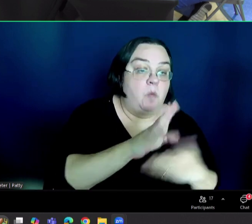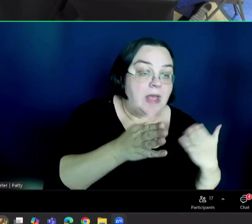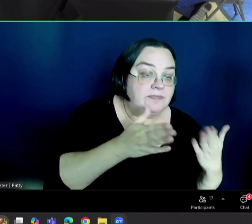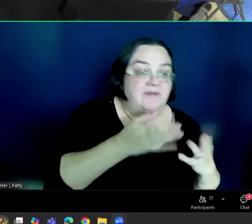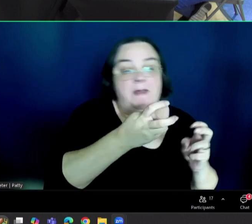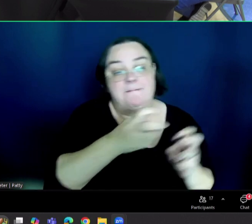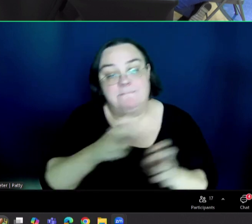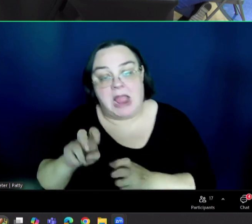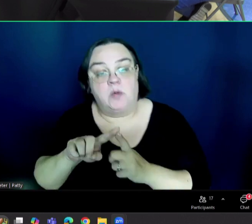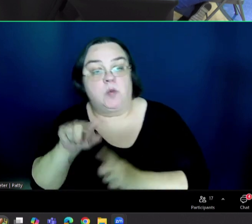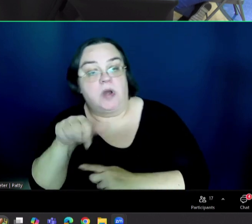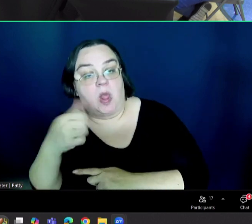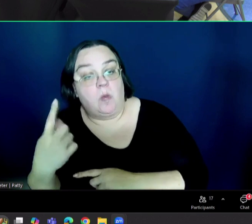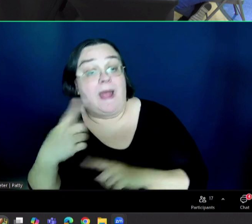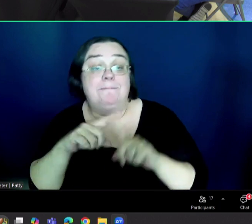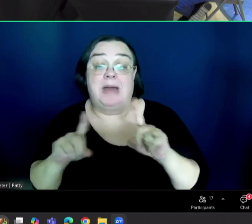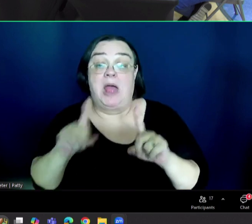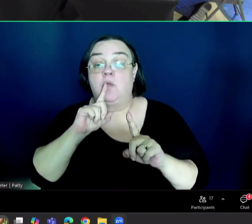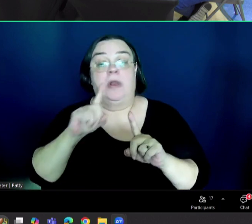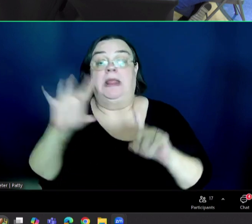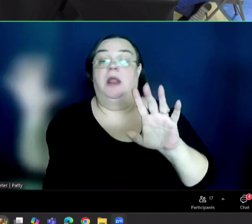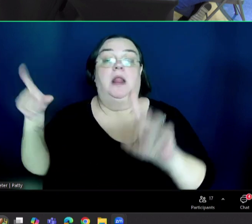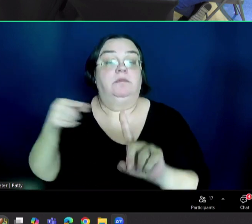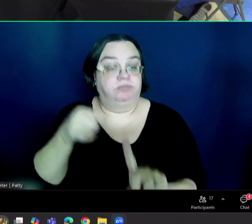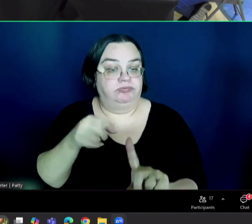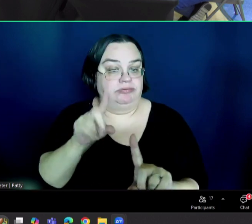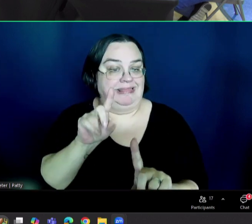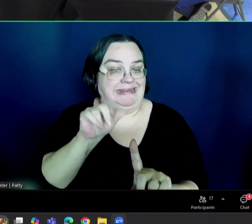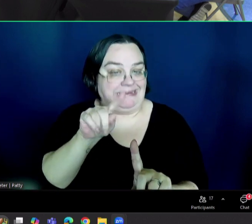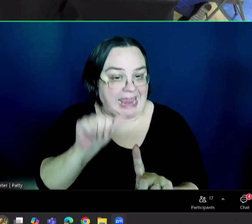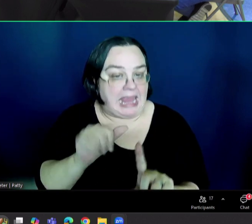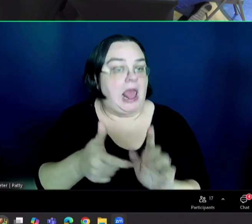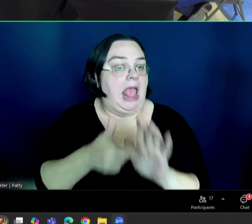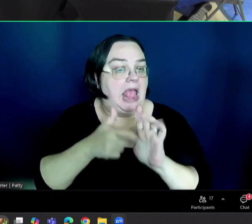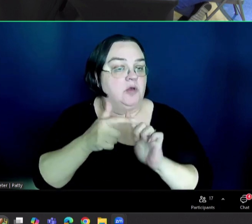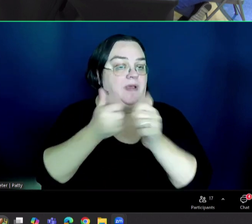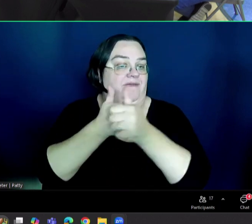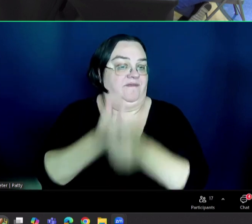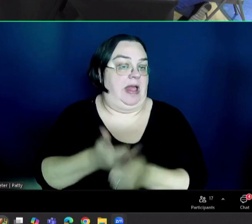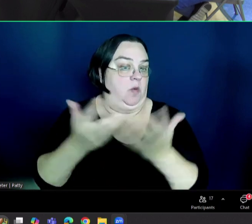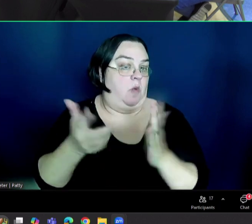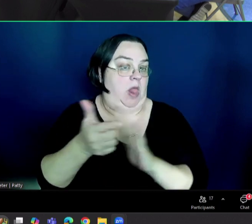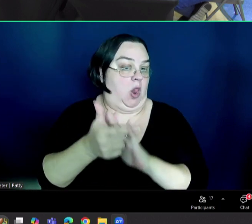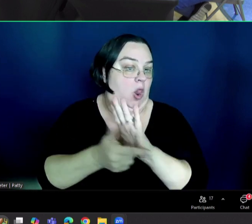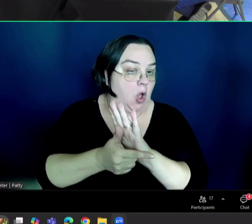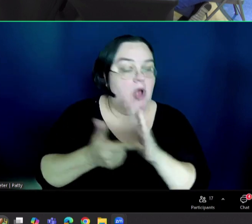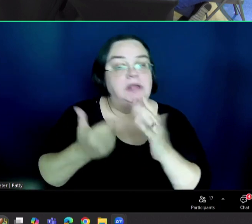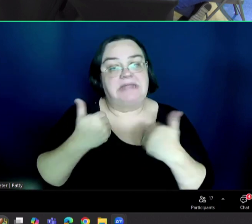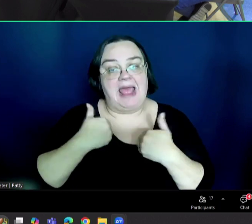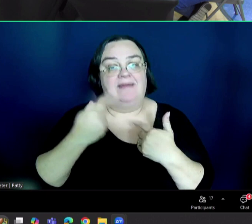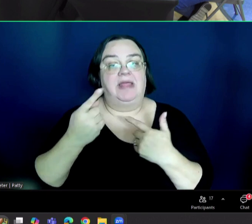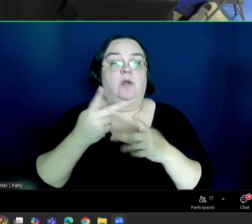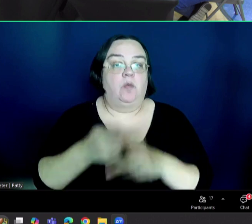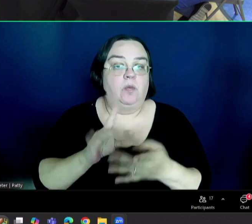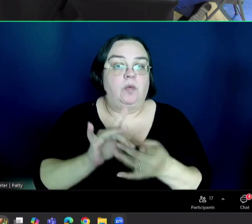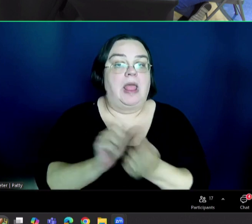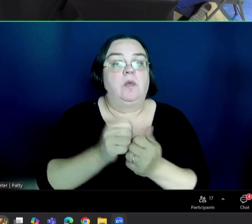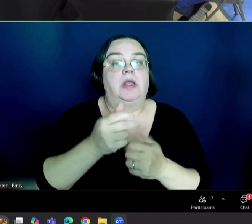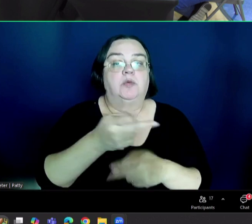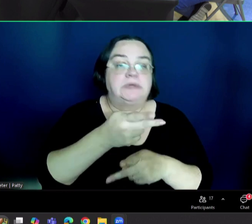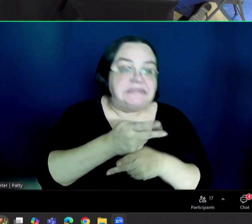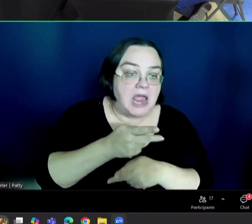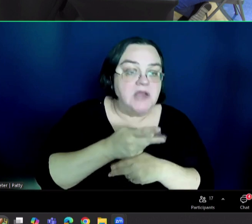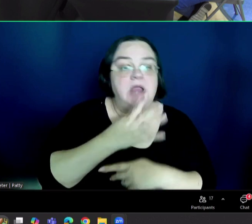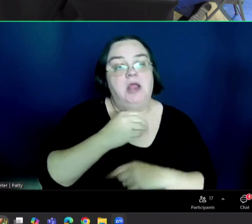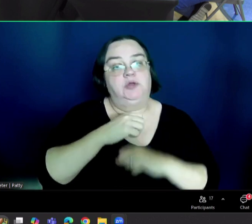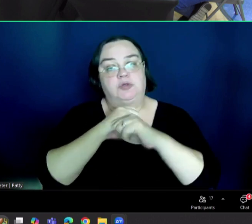end of the day, the data has to follow the laws that are out there in terms of retention, security, and so forth. So I